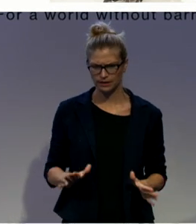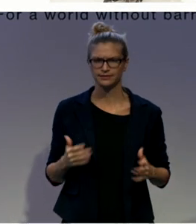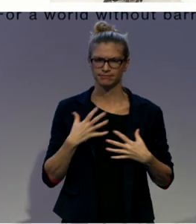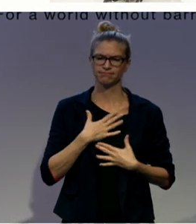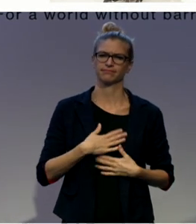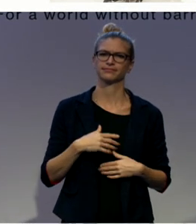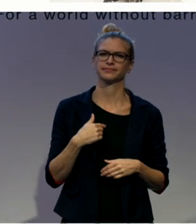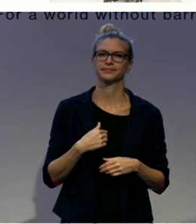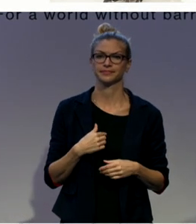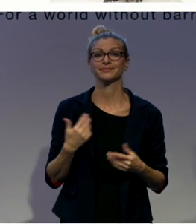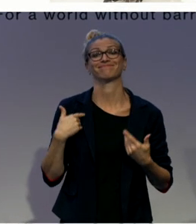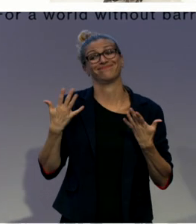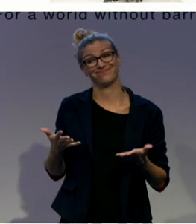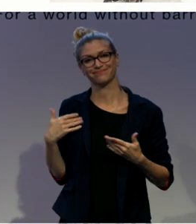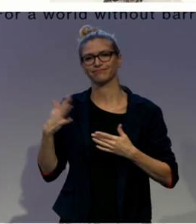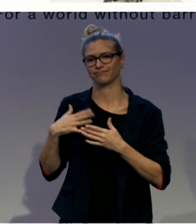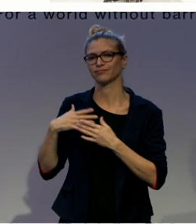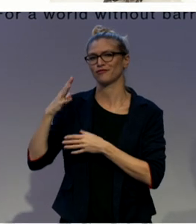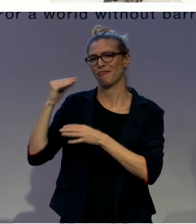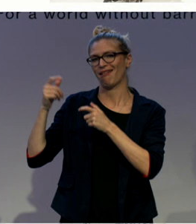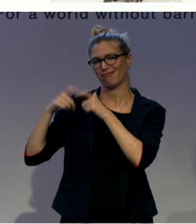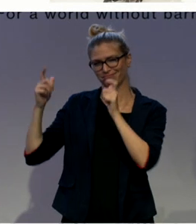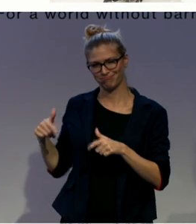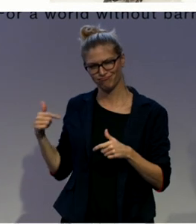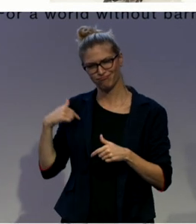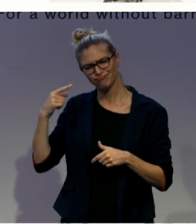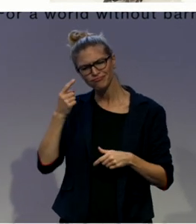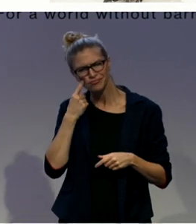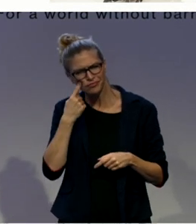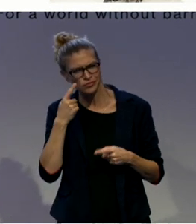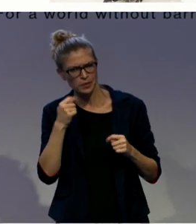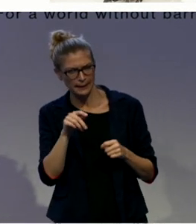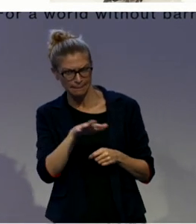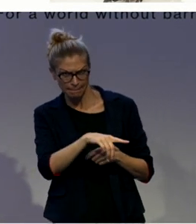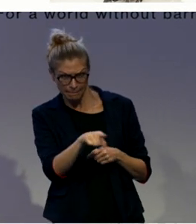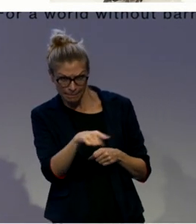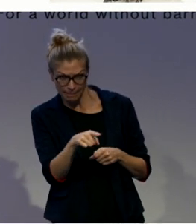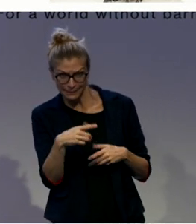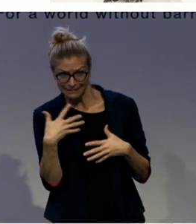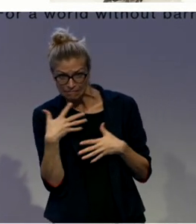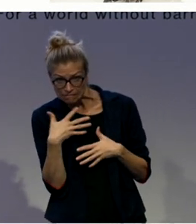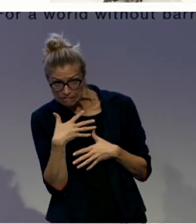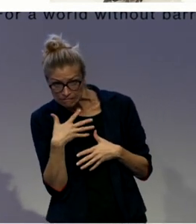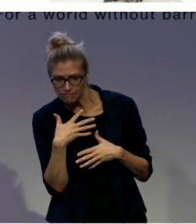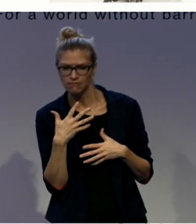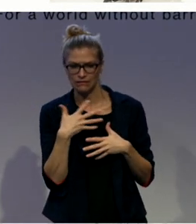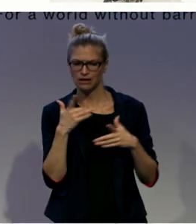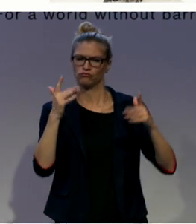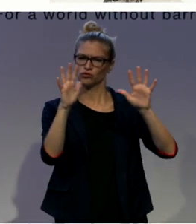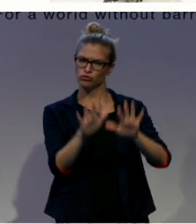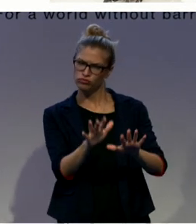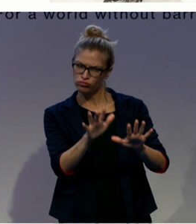PPCIL have to remove the causes interfering their decisions and daily activity through